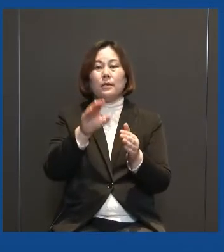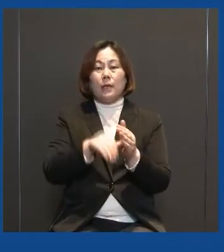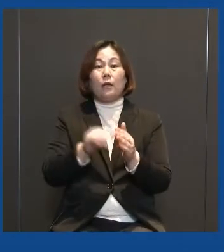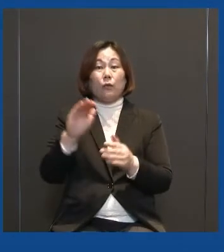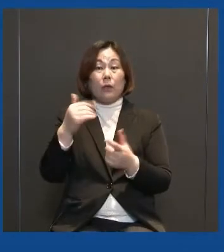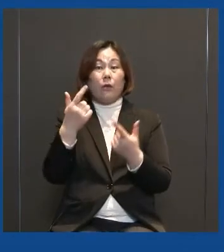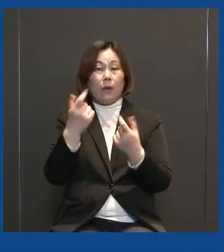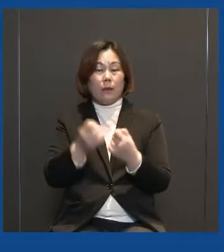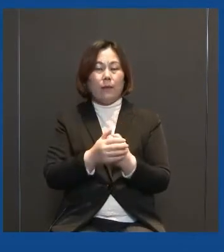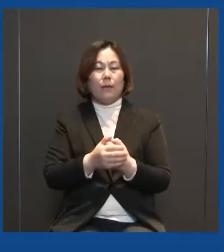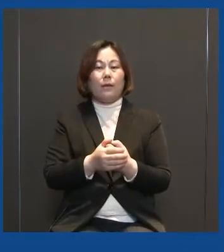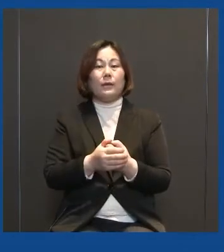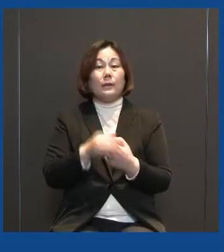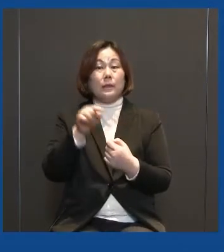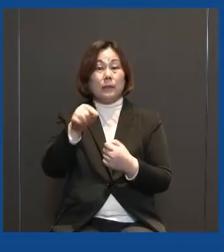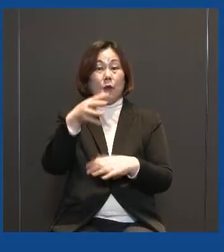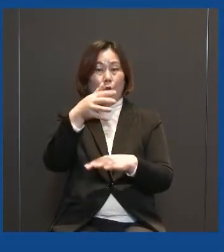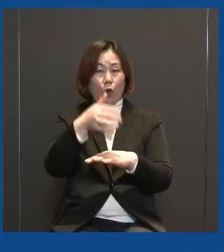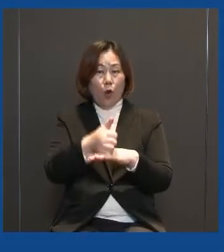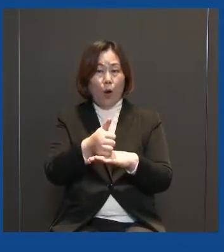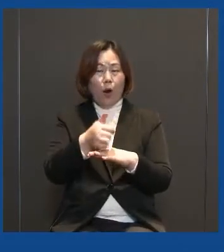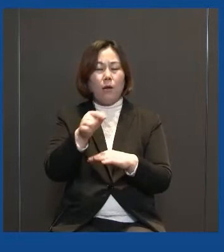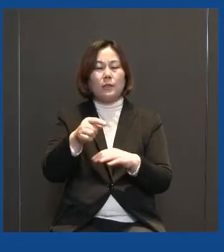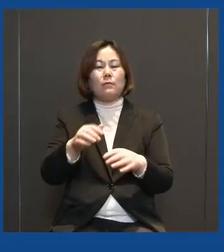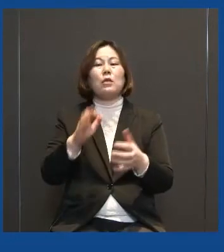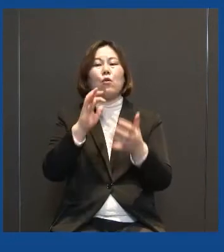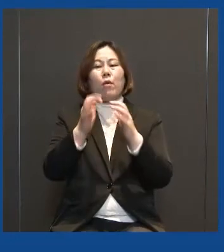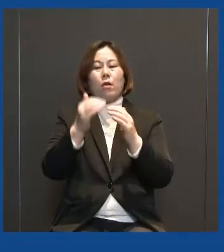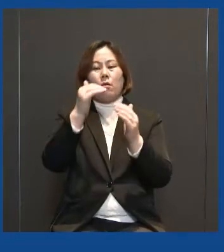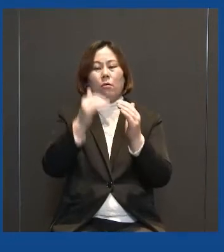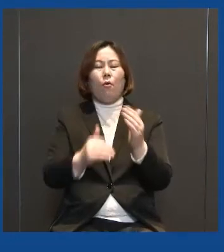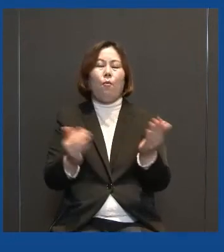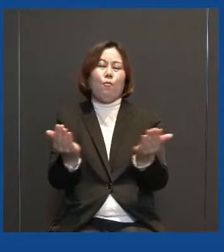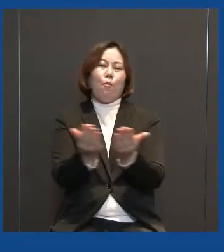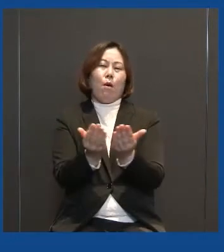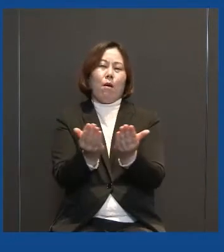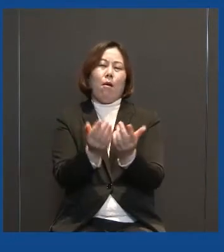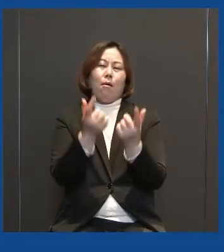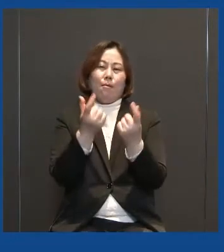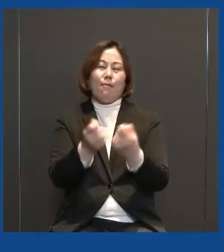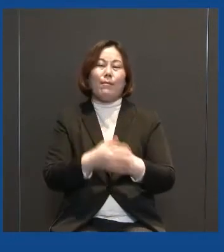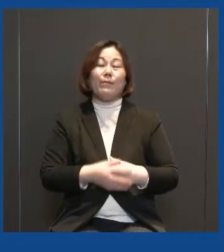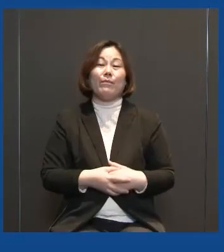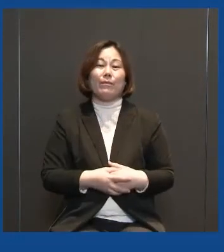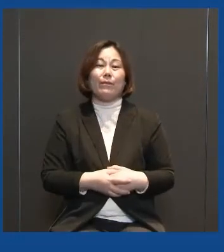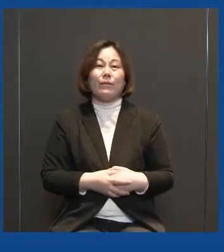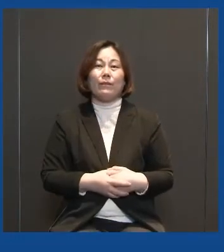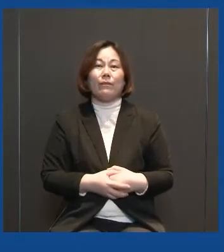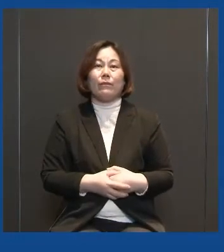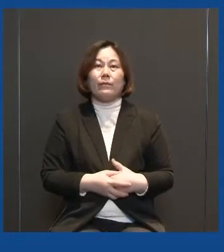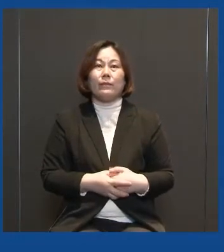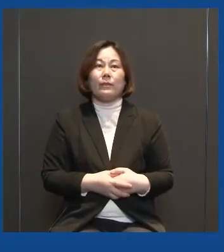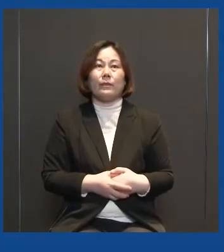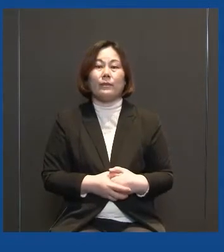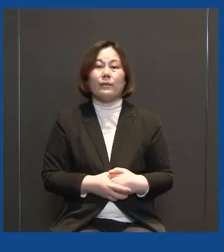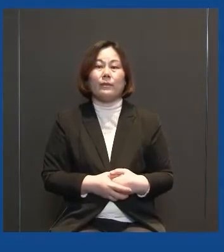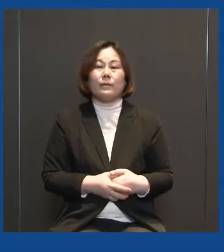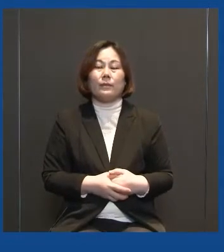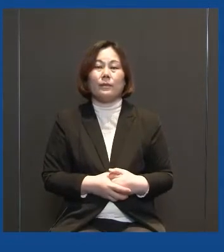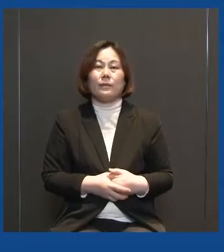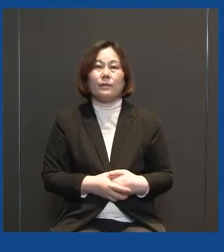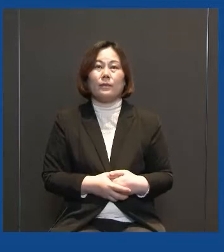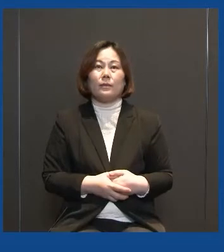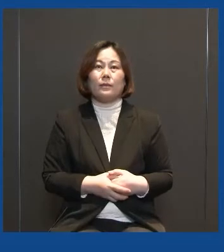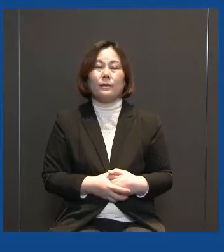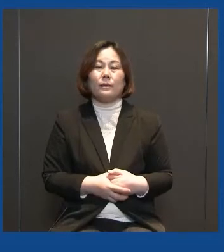very meaningful that we're joined by these supporters for the human rights of older persons, and this is really relevant for the theme of this conference as well. I